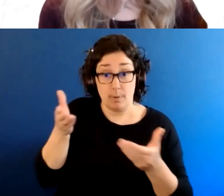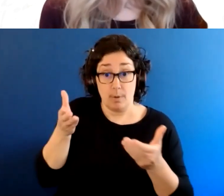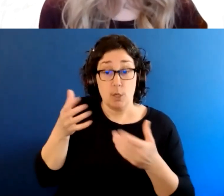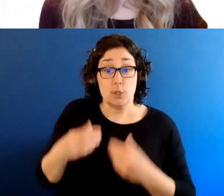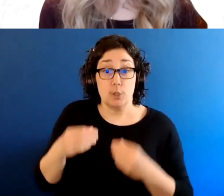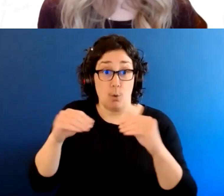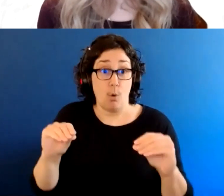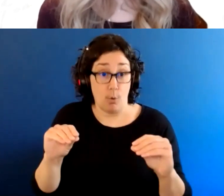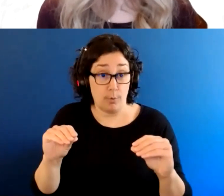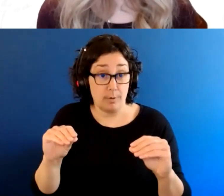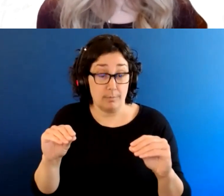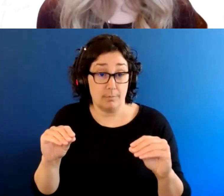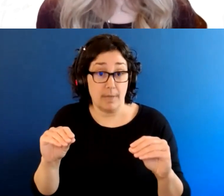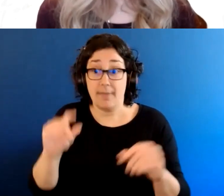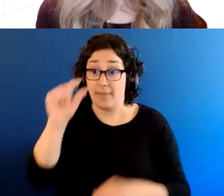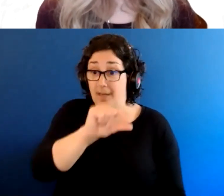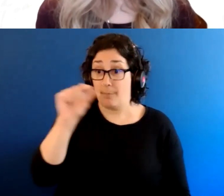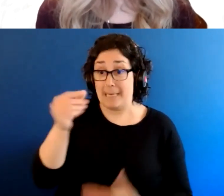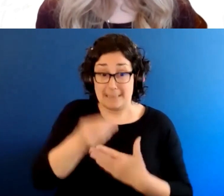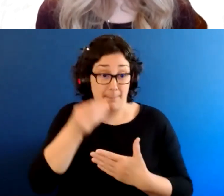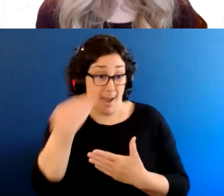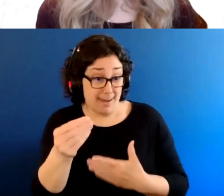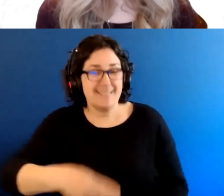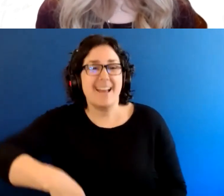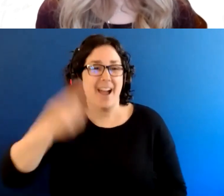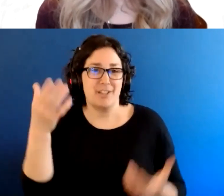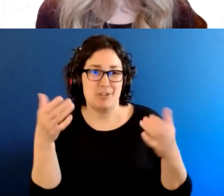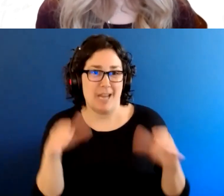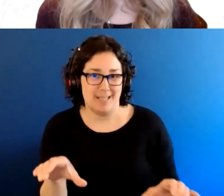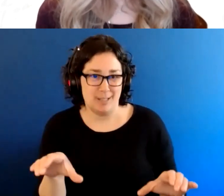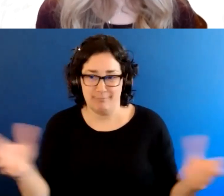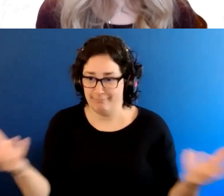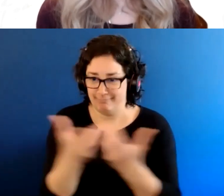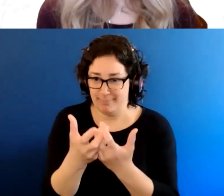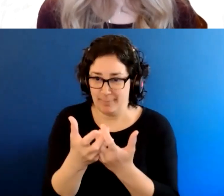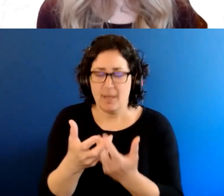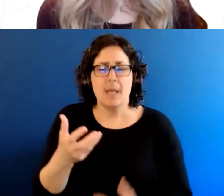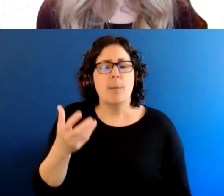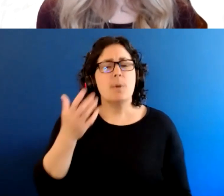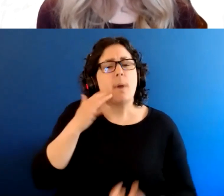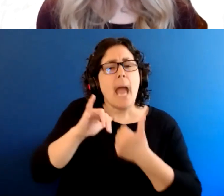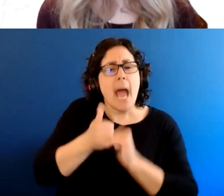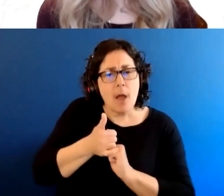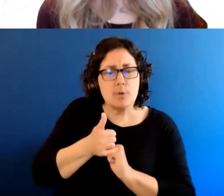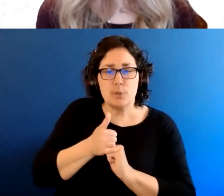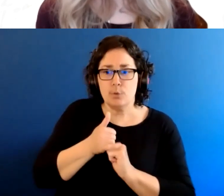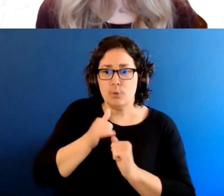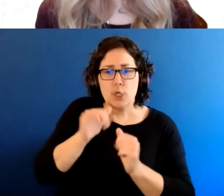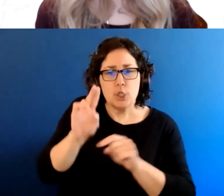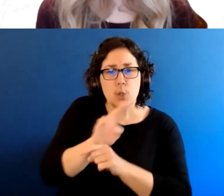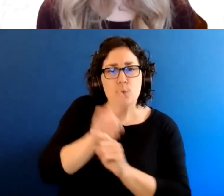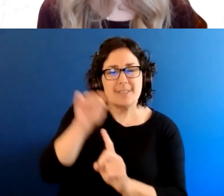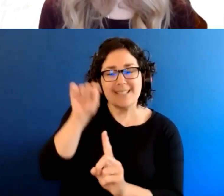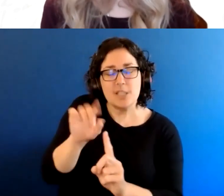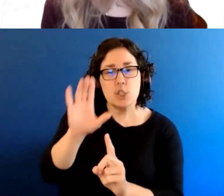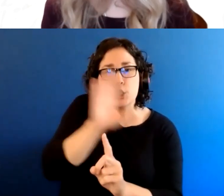sold are, and that the government is buying it, is very high. It's just a matter of knowing how to use the search tools that are at your